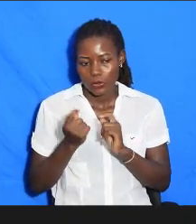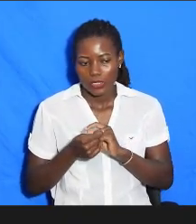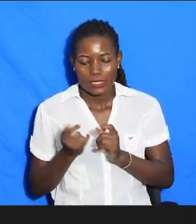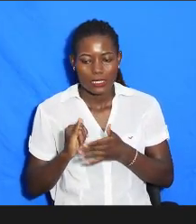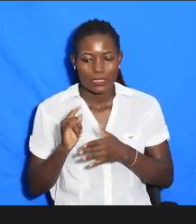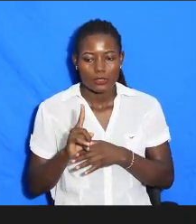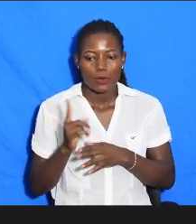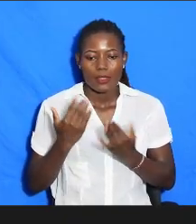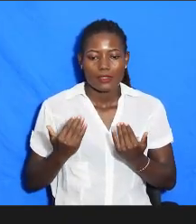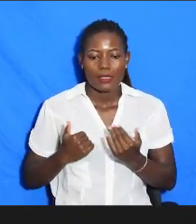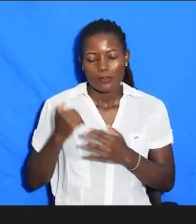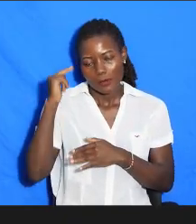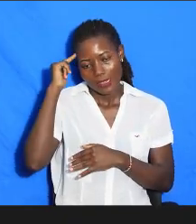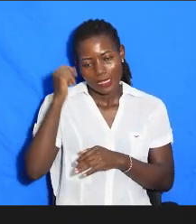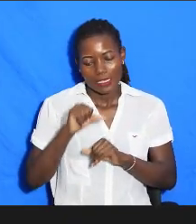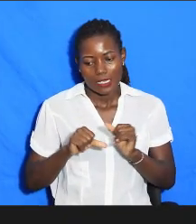about and